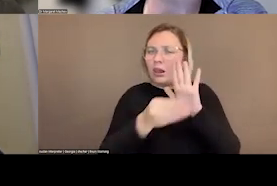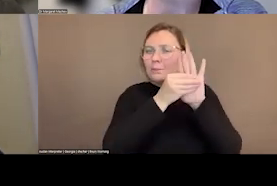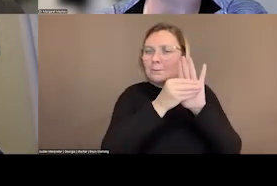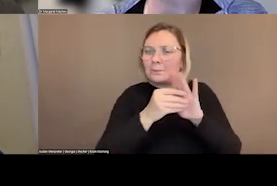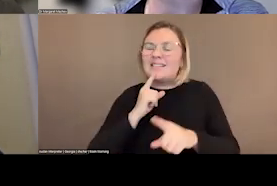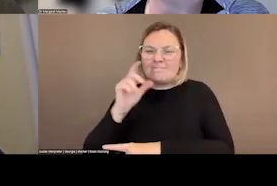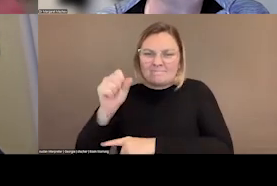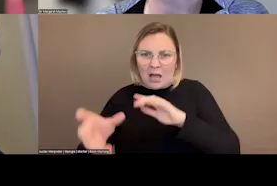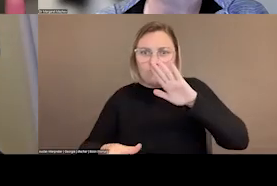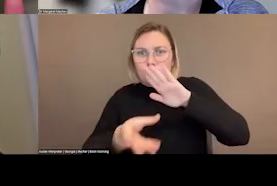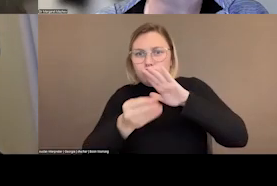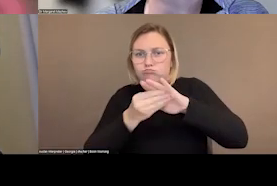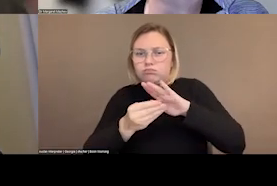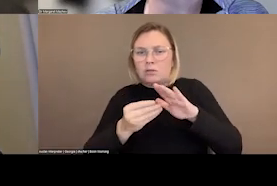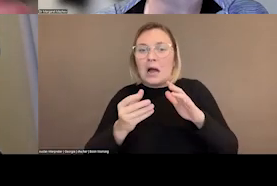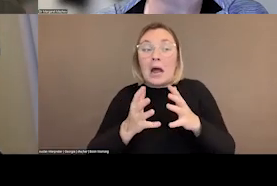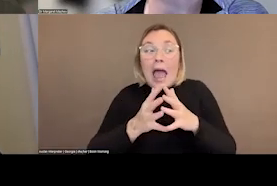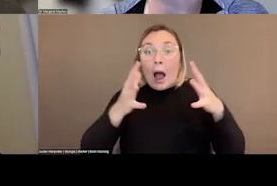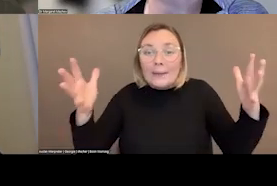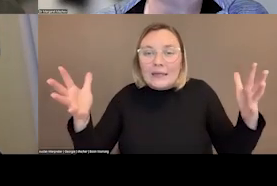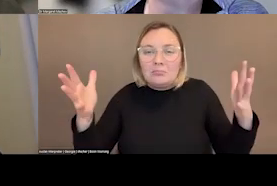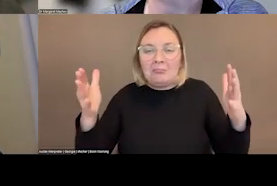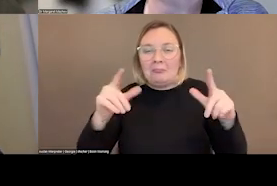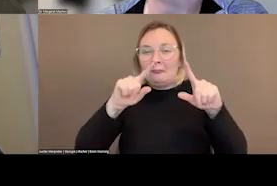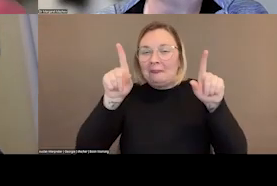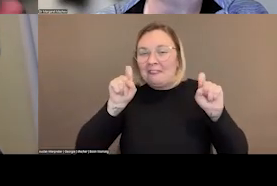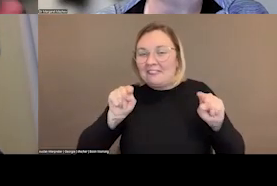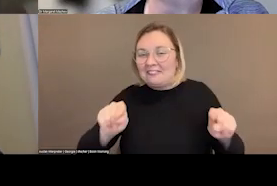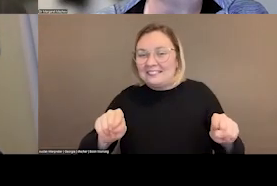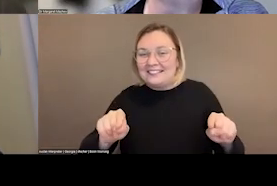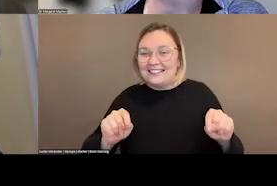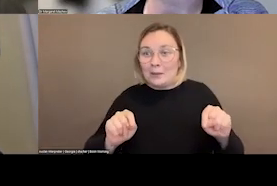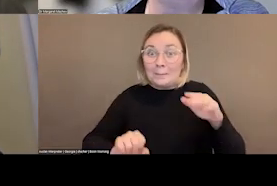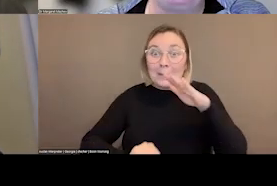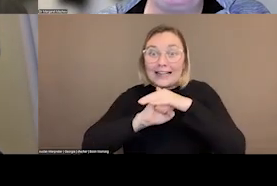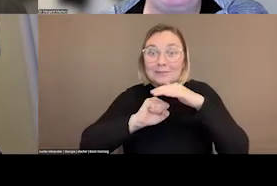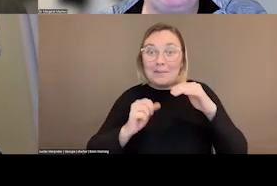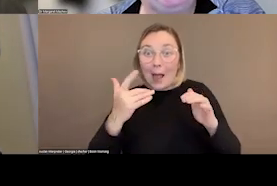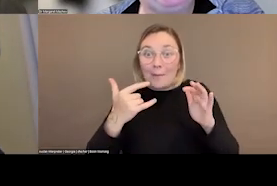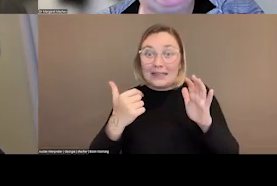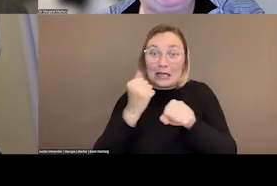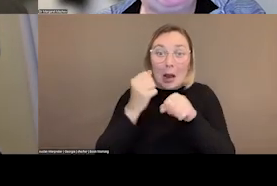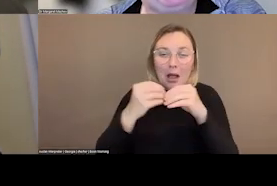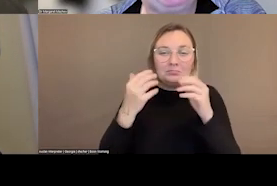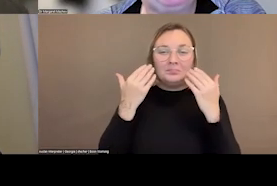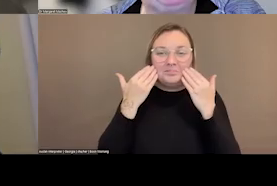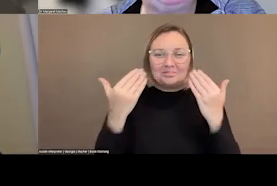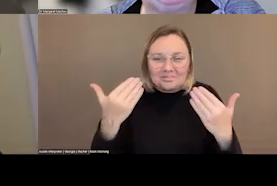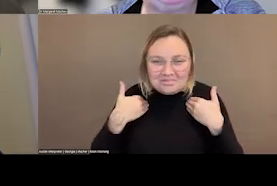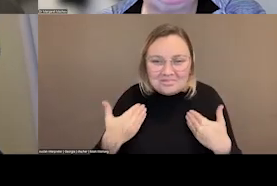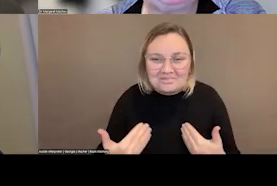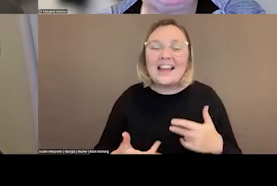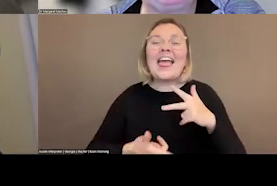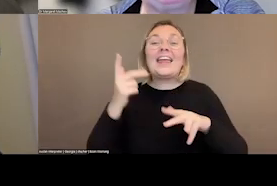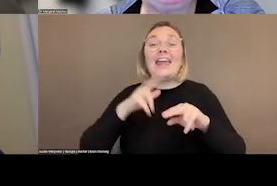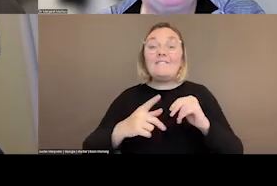but yeah, no. how large? How big? How big will it take? Well, If if it's too big, it'll tell